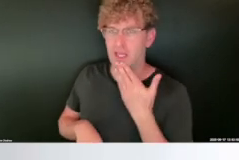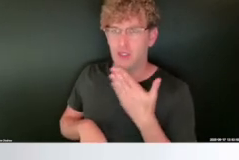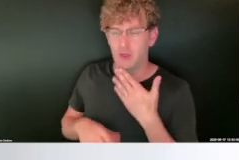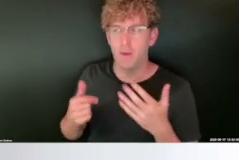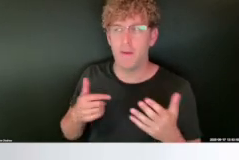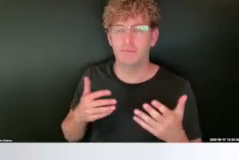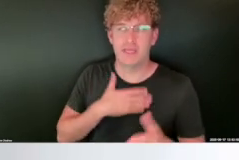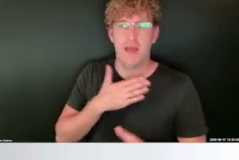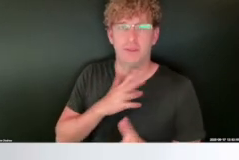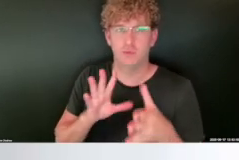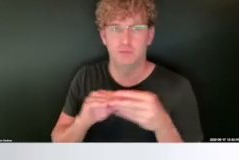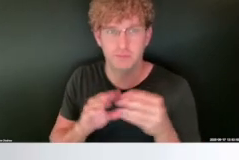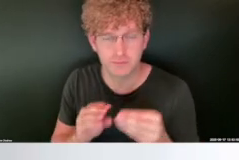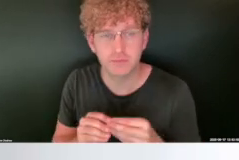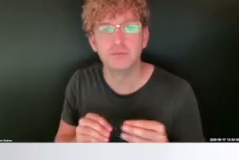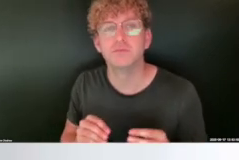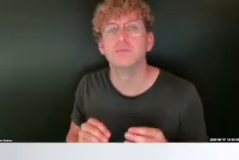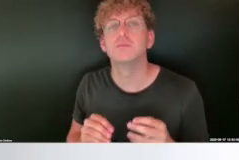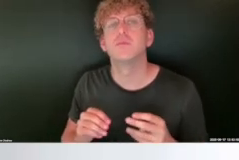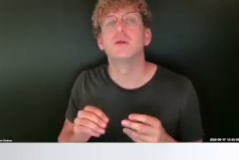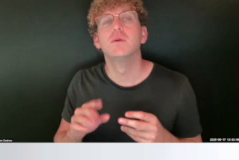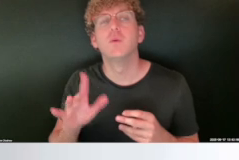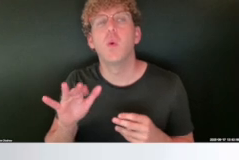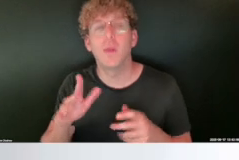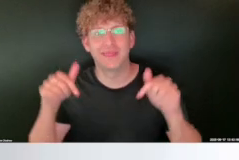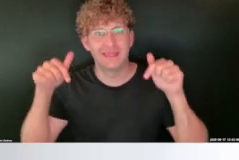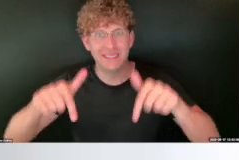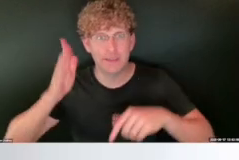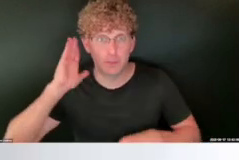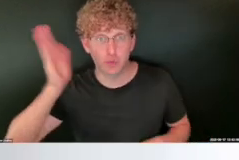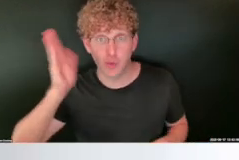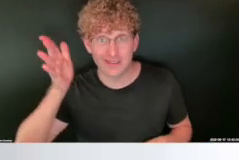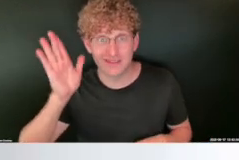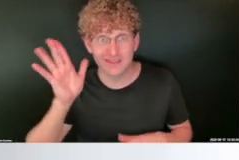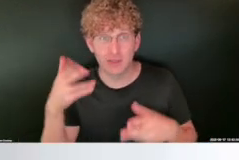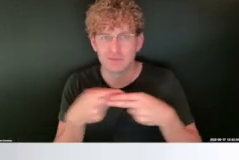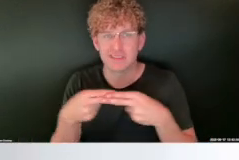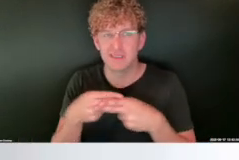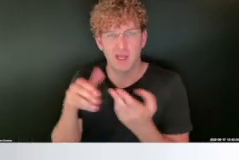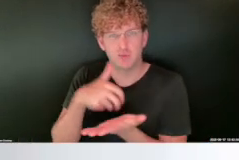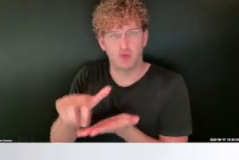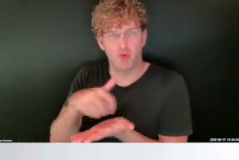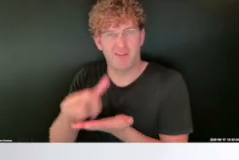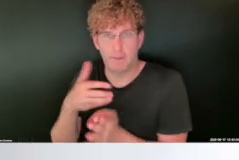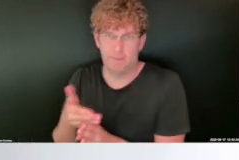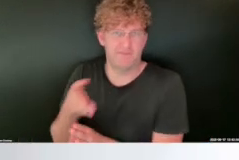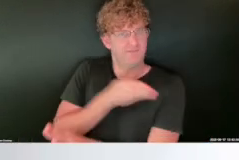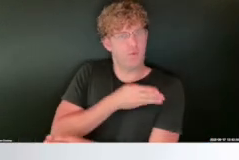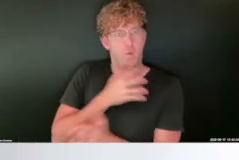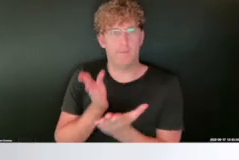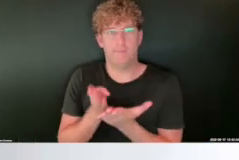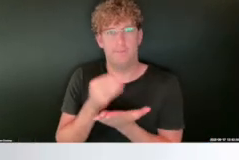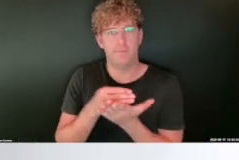Garcia. So the presentation was and slide was drafted before the budget was passed, and so the verbal updates that